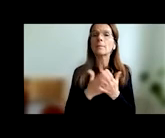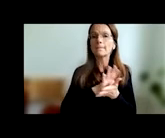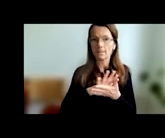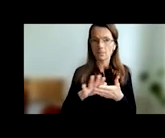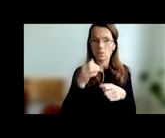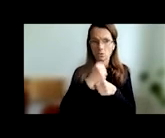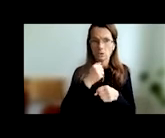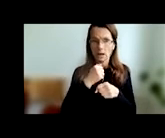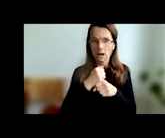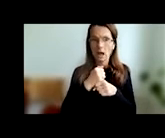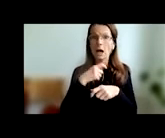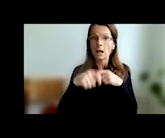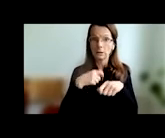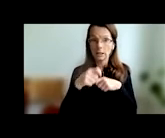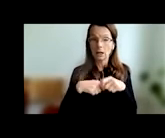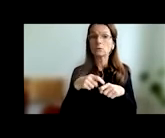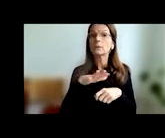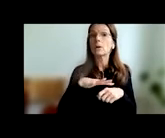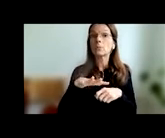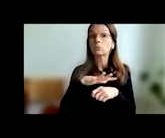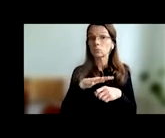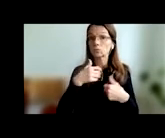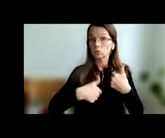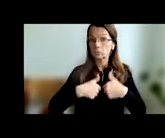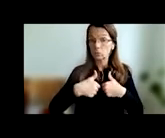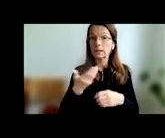the highest demand was for